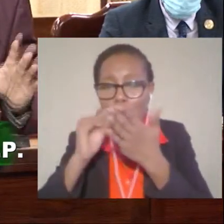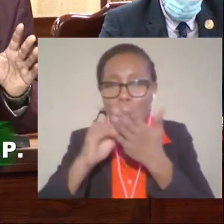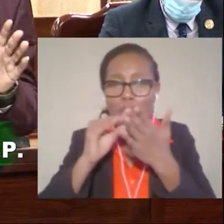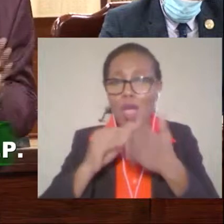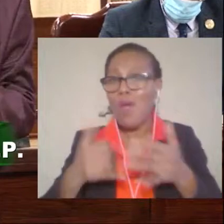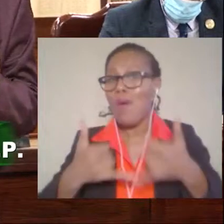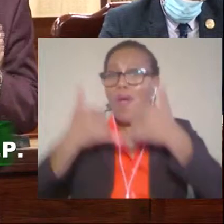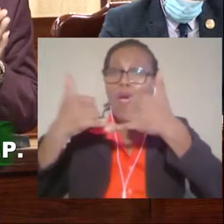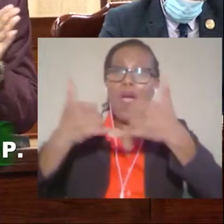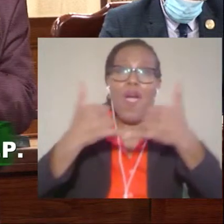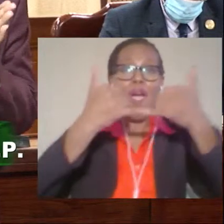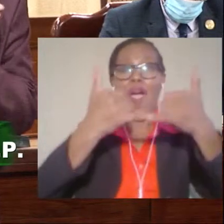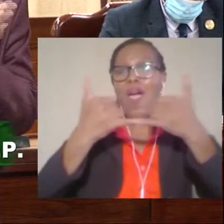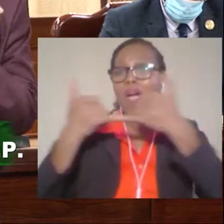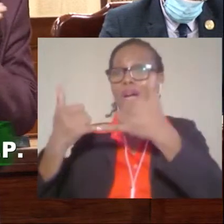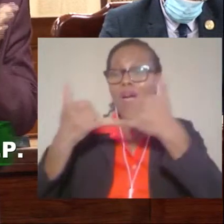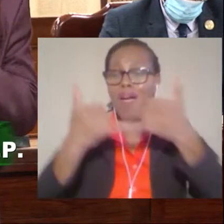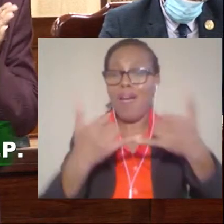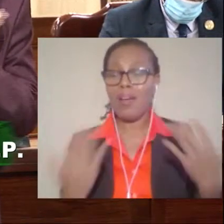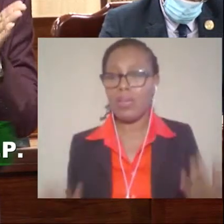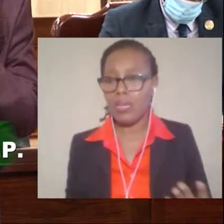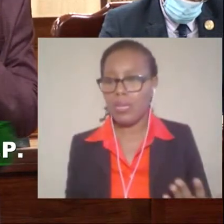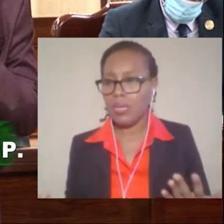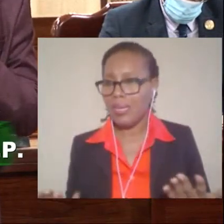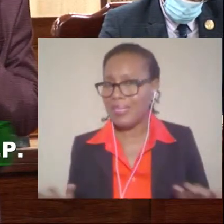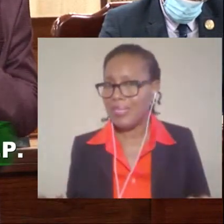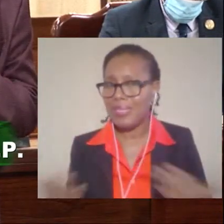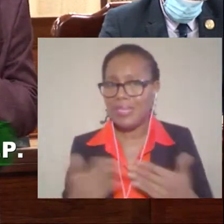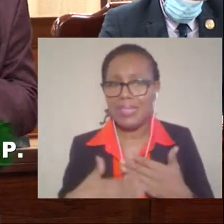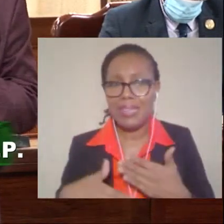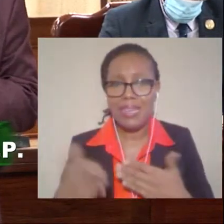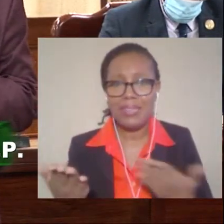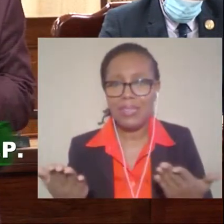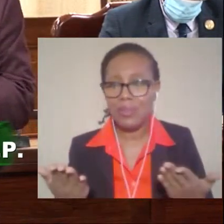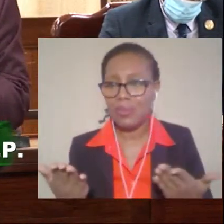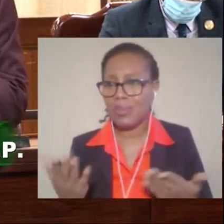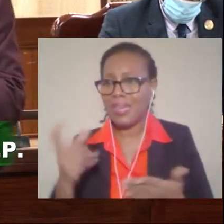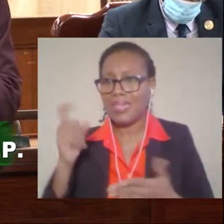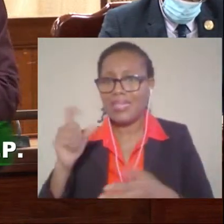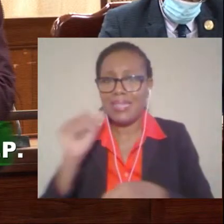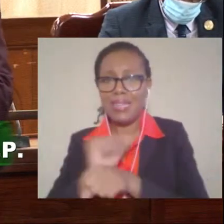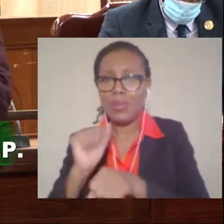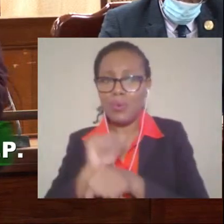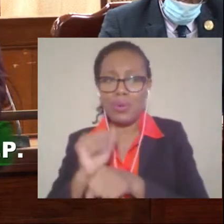necessarily relate to the demands of the labor market here,